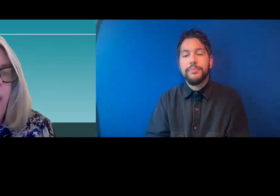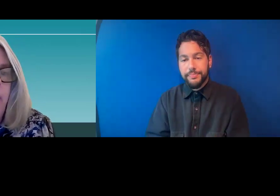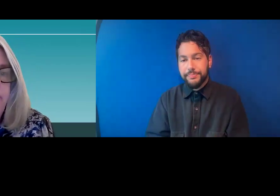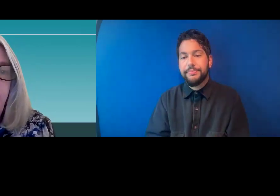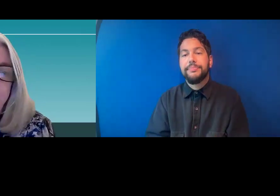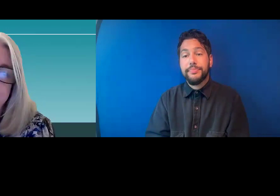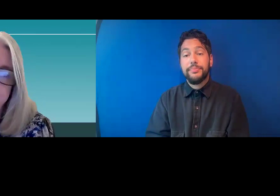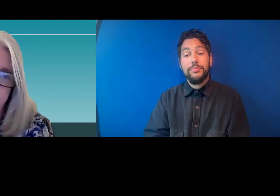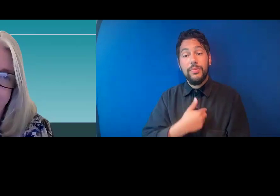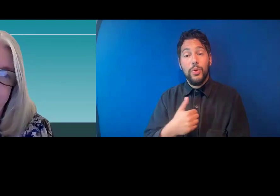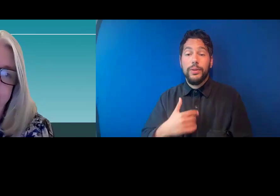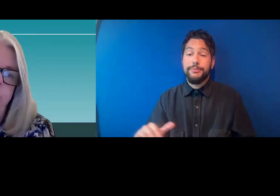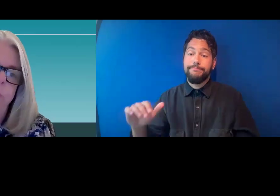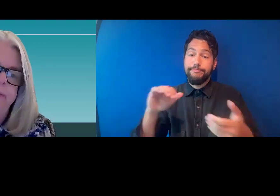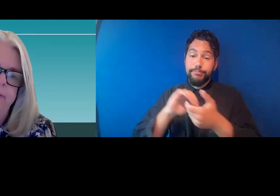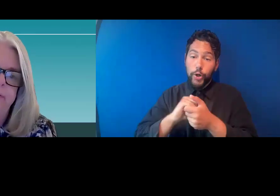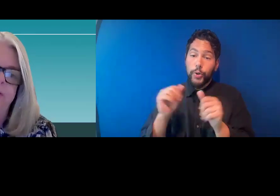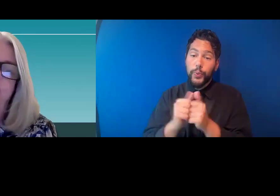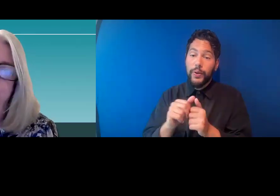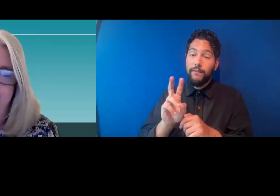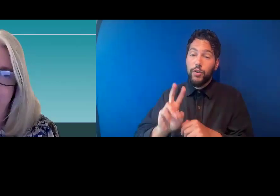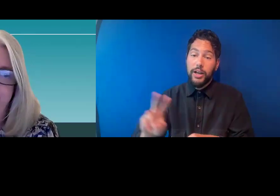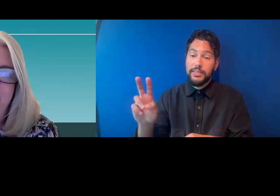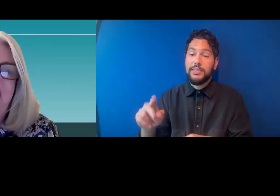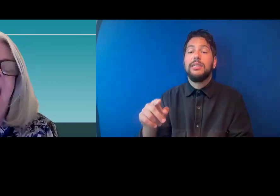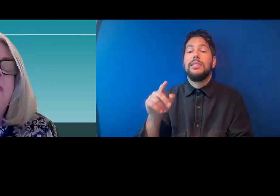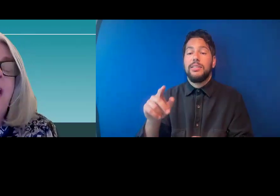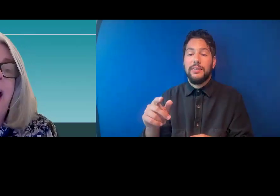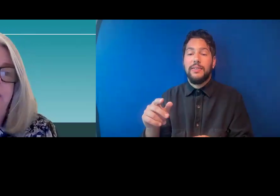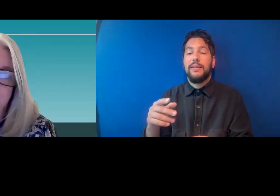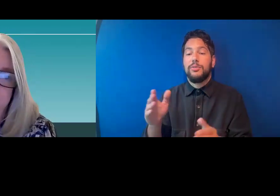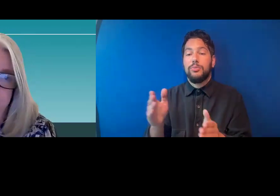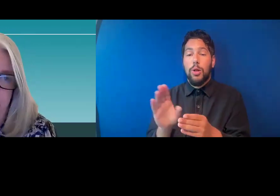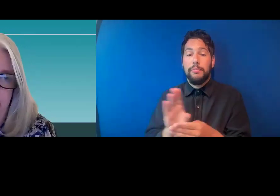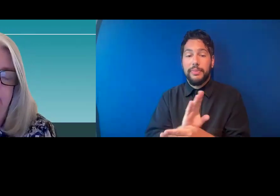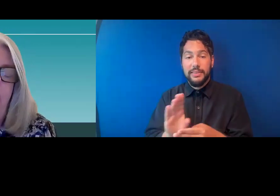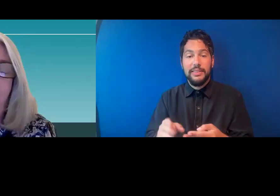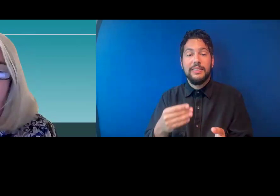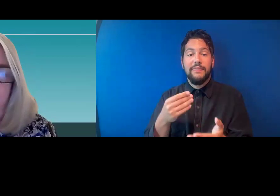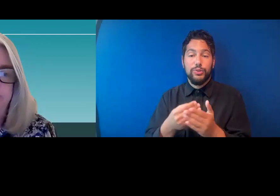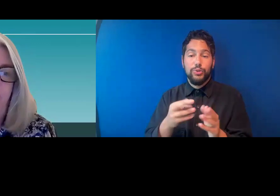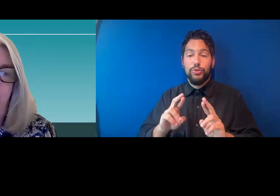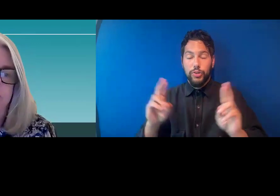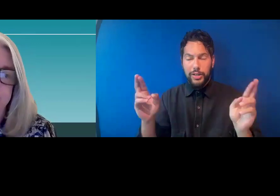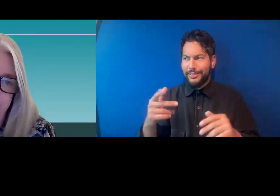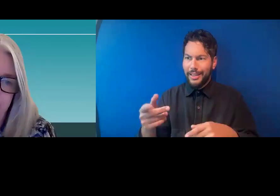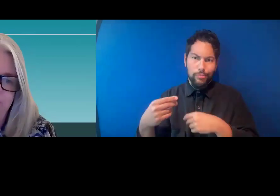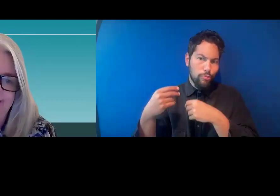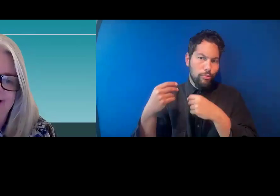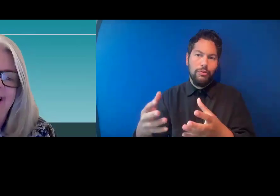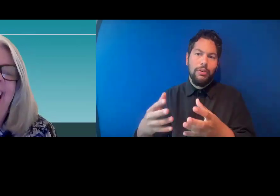We are a partner with Verizon Small Business Digital Ready, and they actually provide a whole host